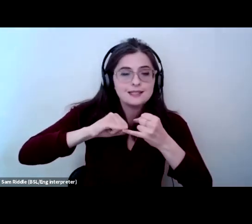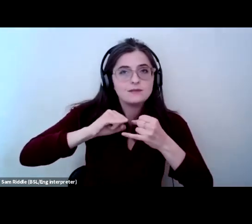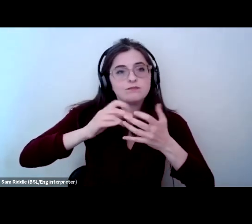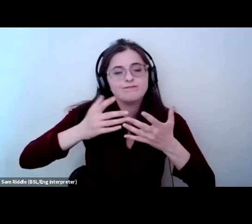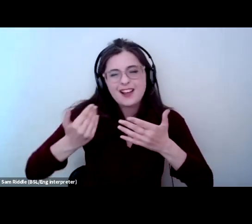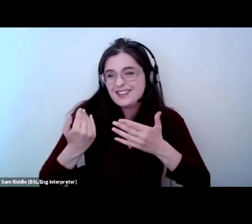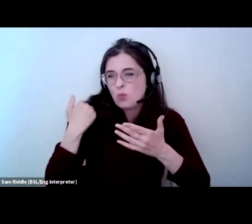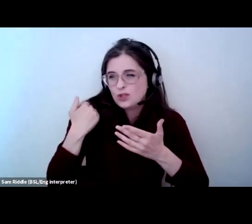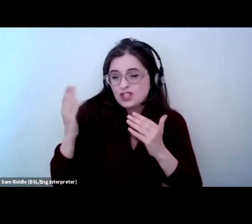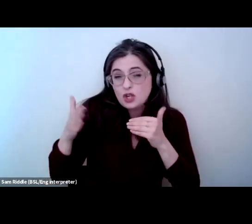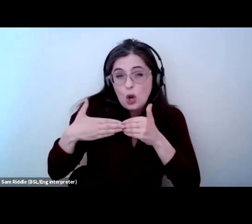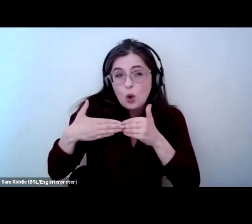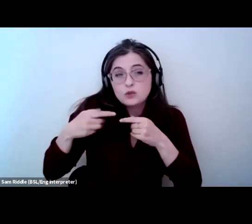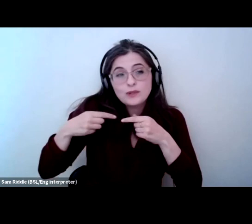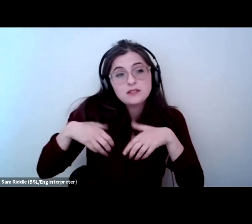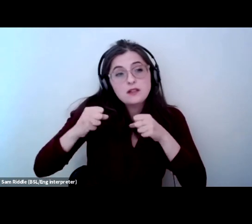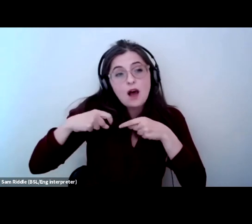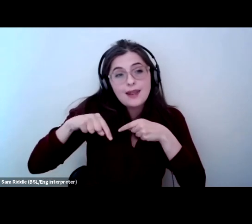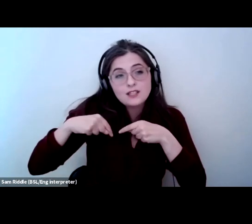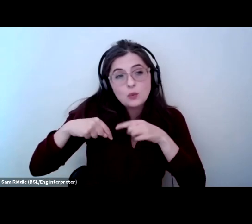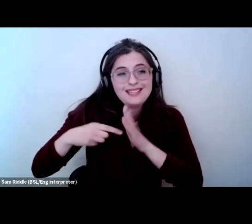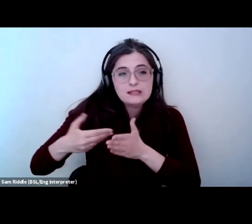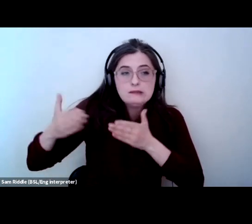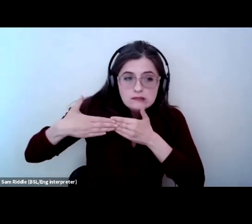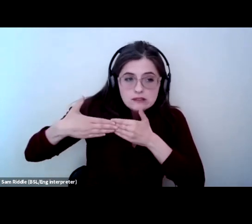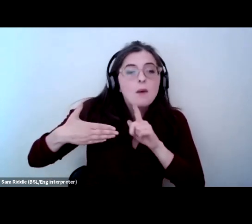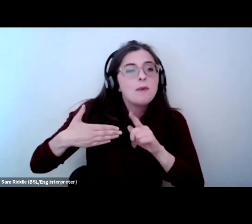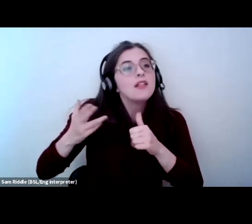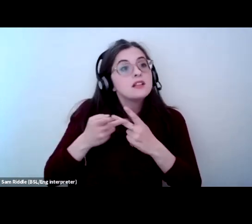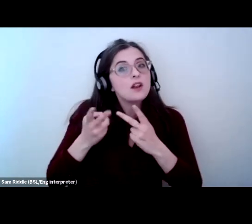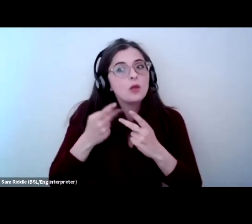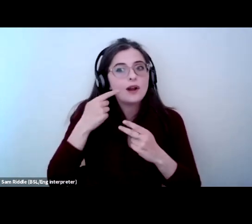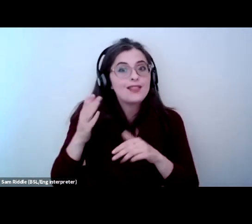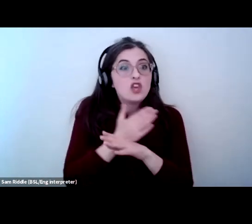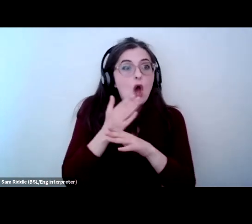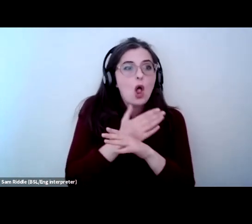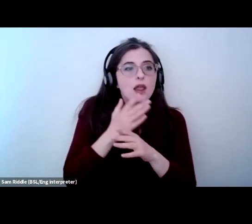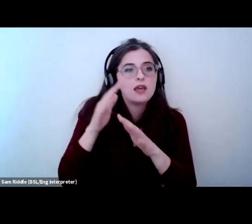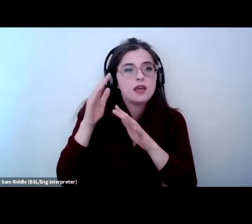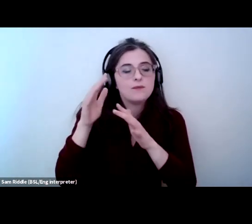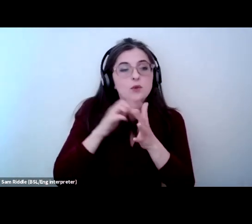missed the one that starts the next week or so, but there is another one in the early autumn, I believe. So do look at that.